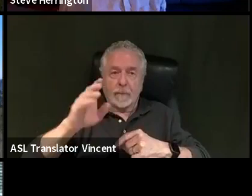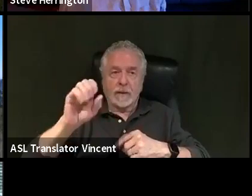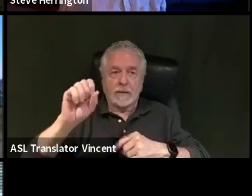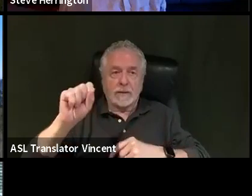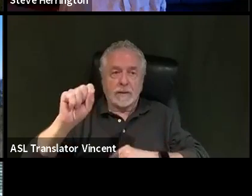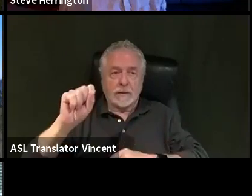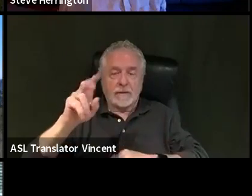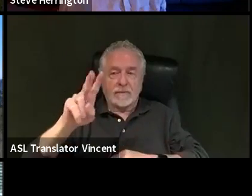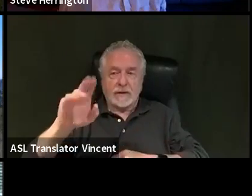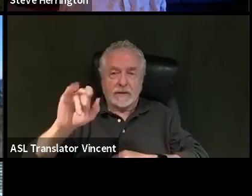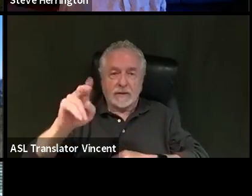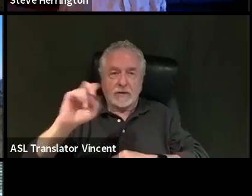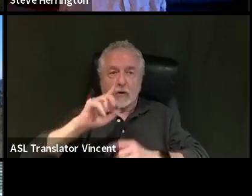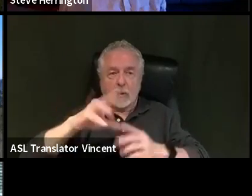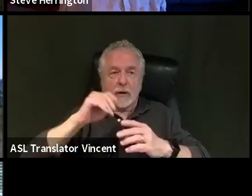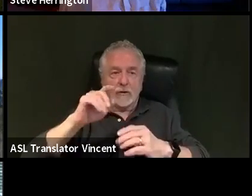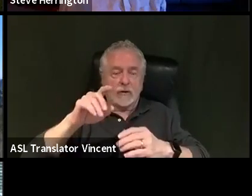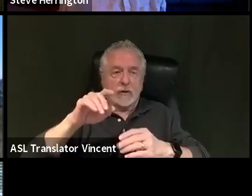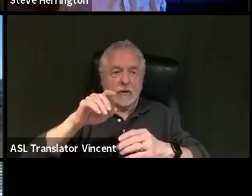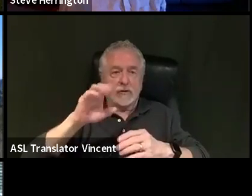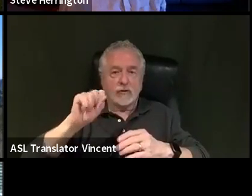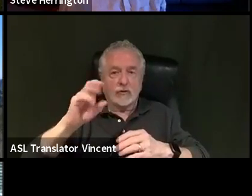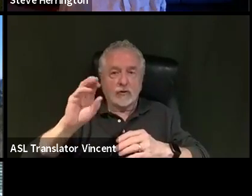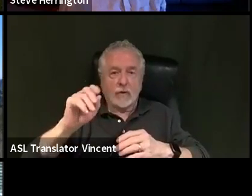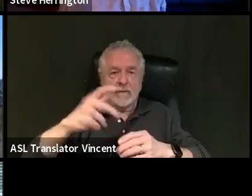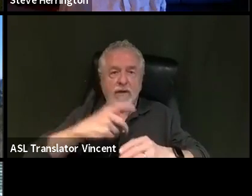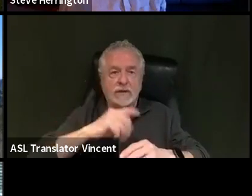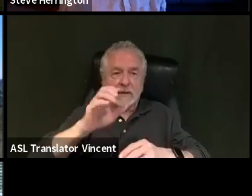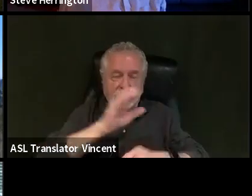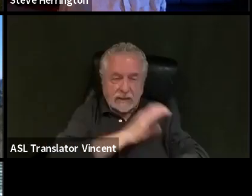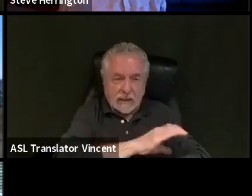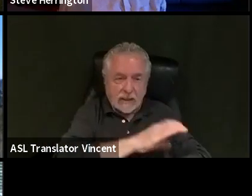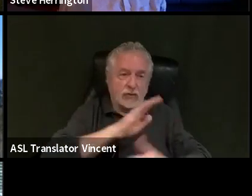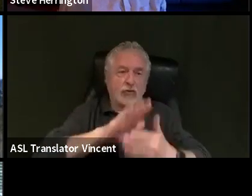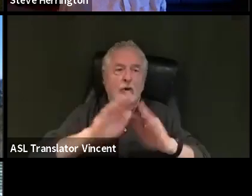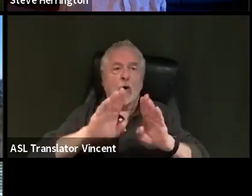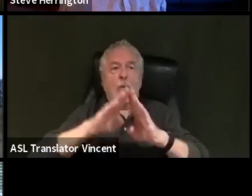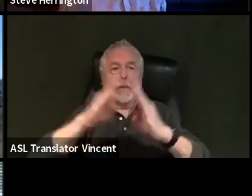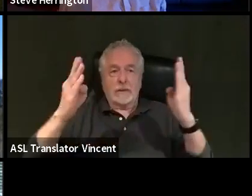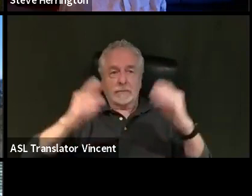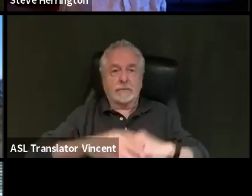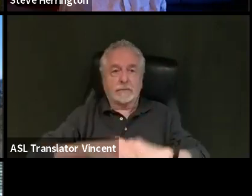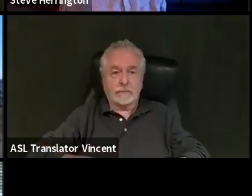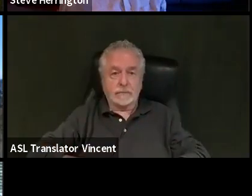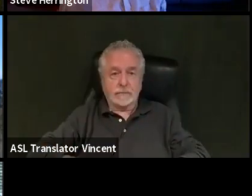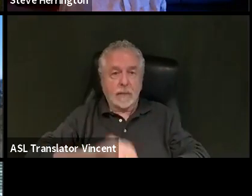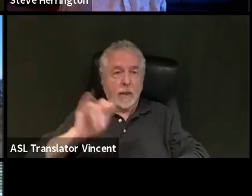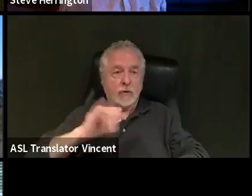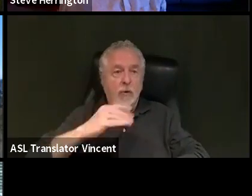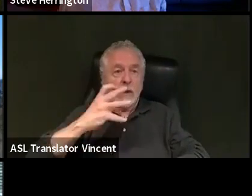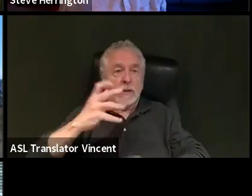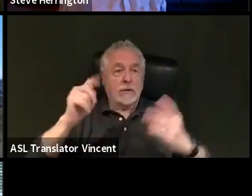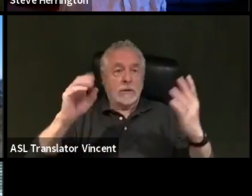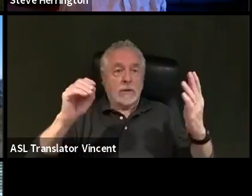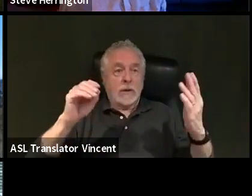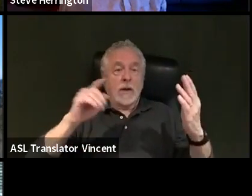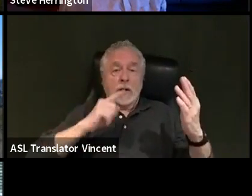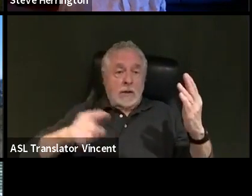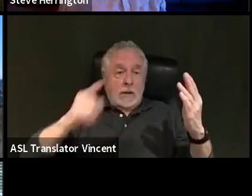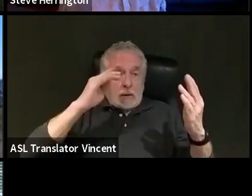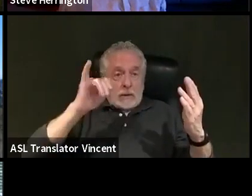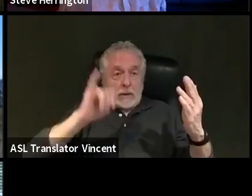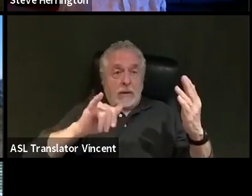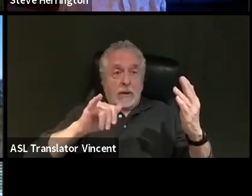SCOE.org/vaccines to learn more about the SCO vaccination clinics and school reopenings. We also want to make sure you know